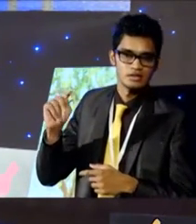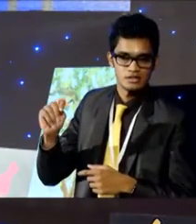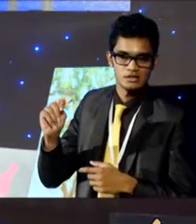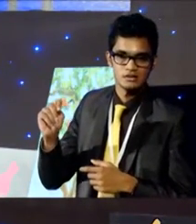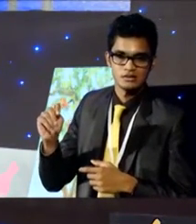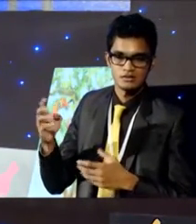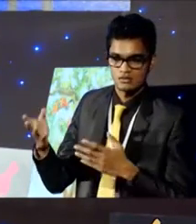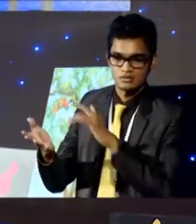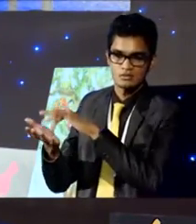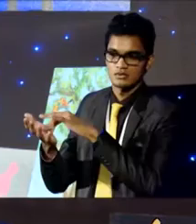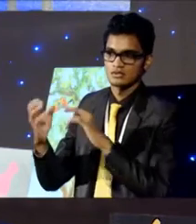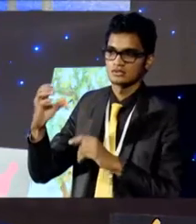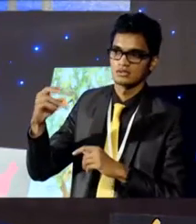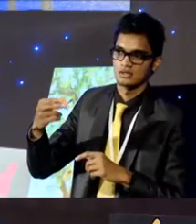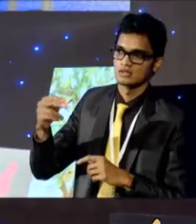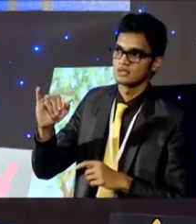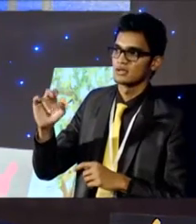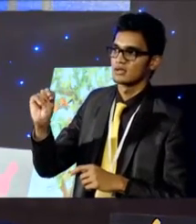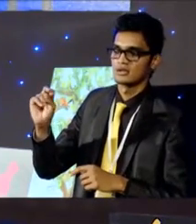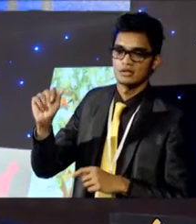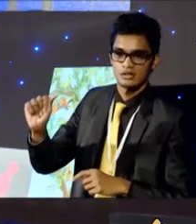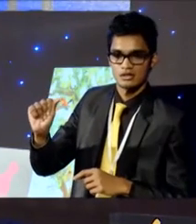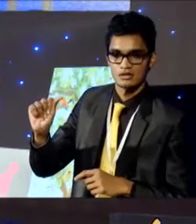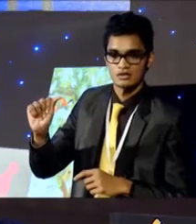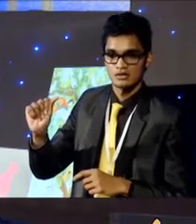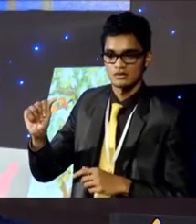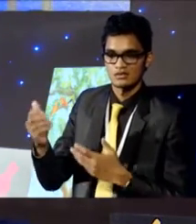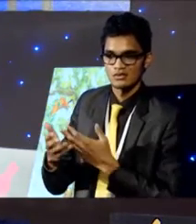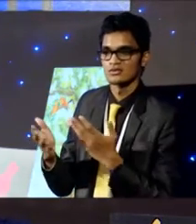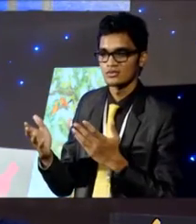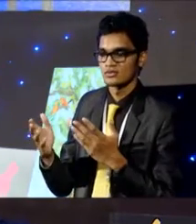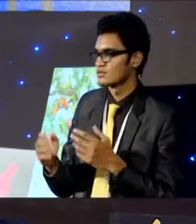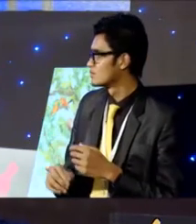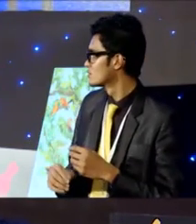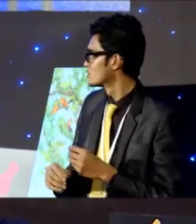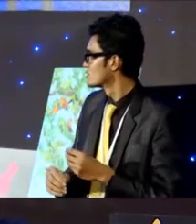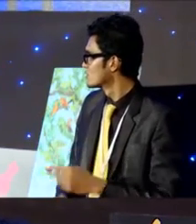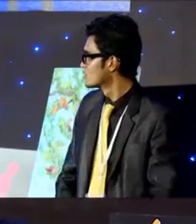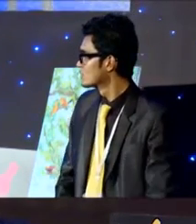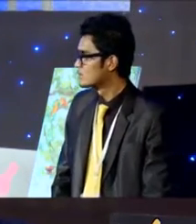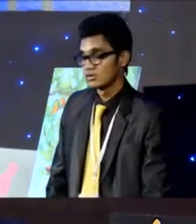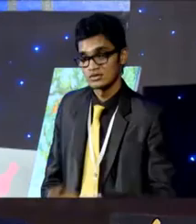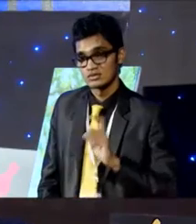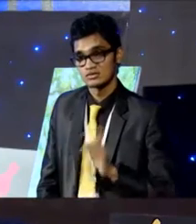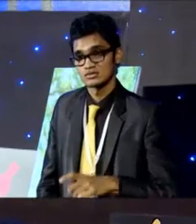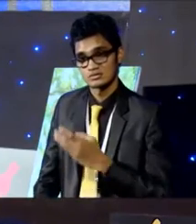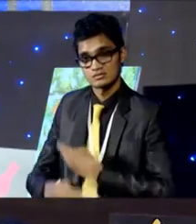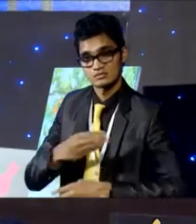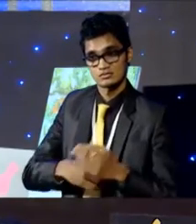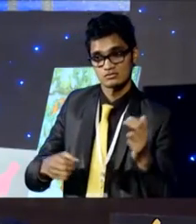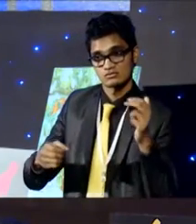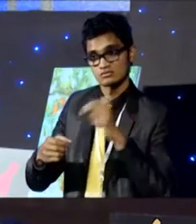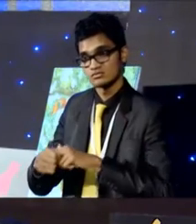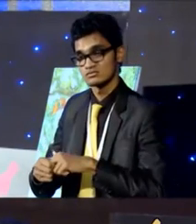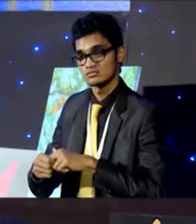mandatory reservation of 1.5% in the private sectors. And if you don't comply, the penalty, you have to